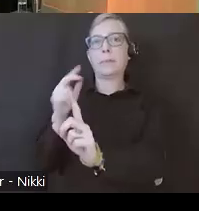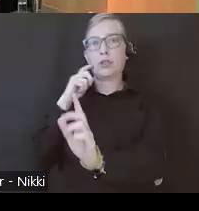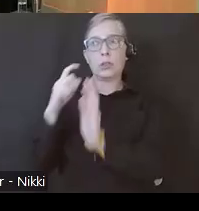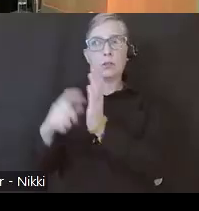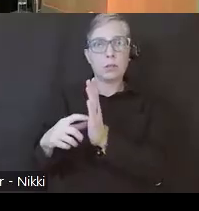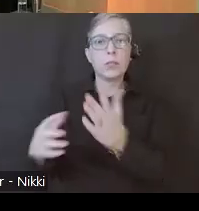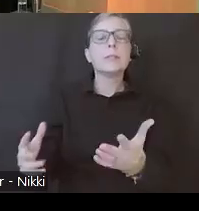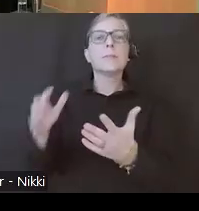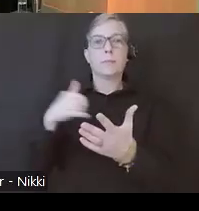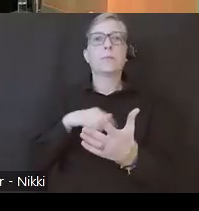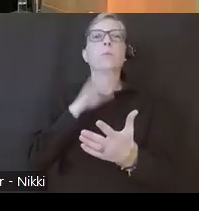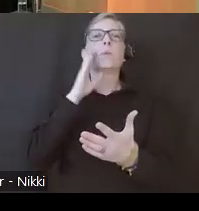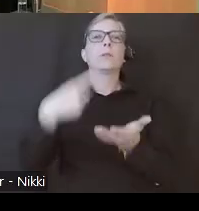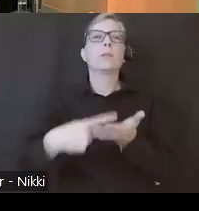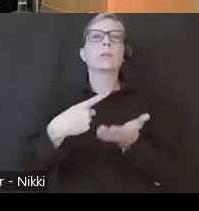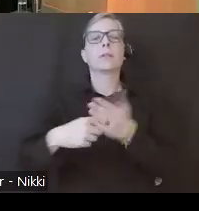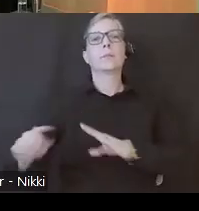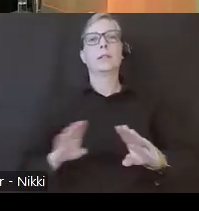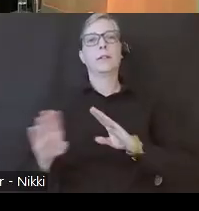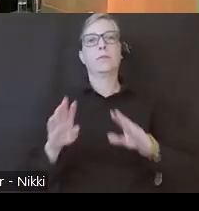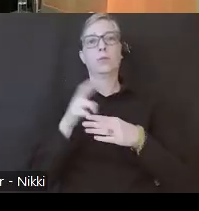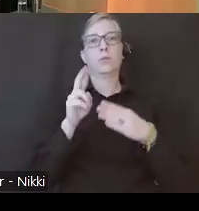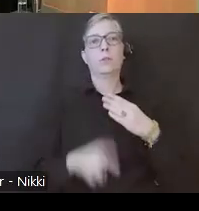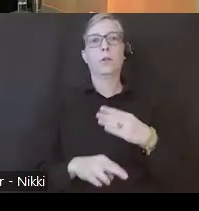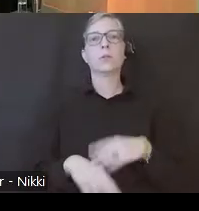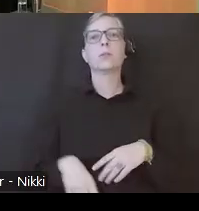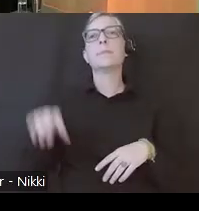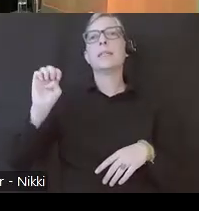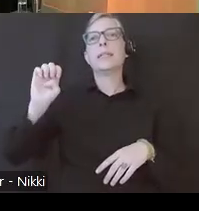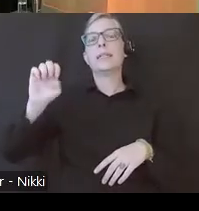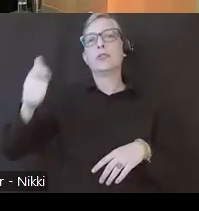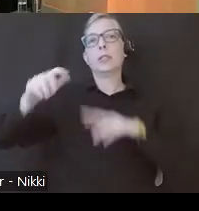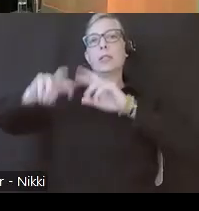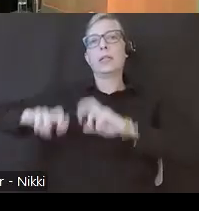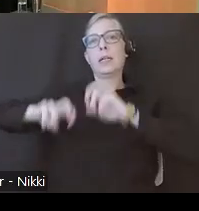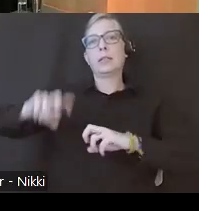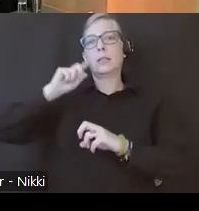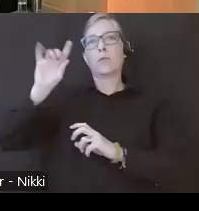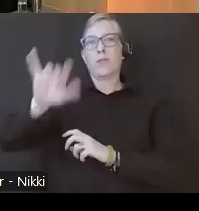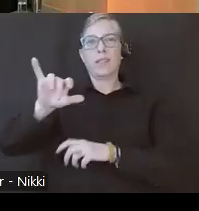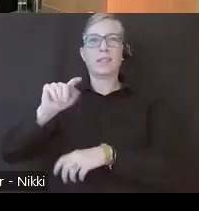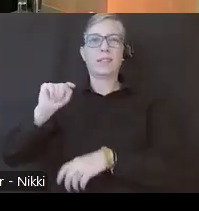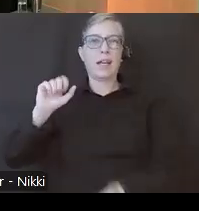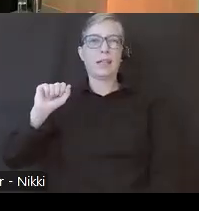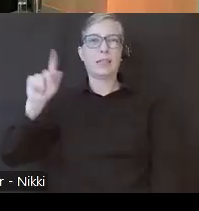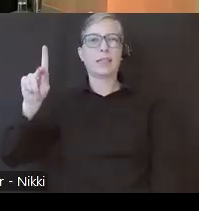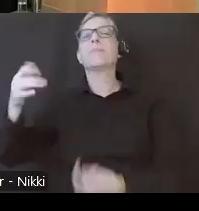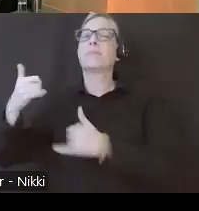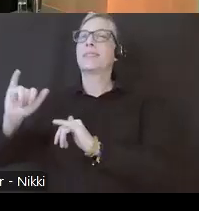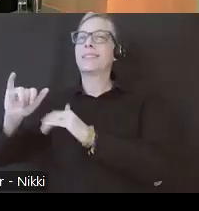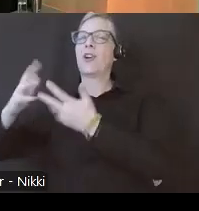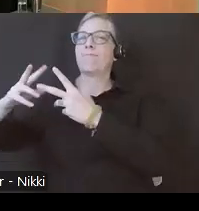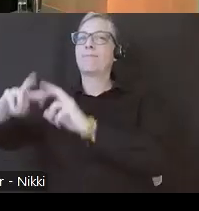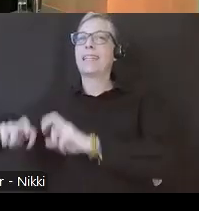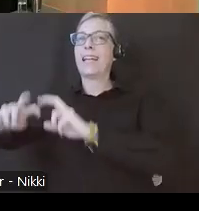the behavioral results. Our EEG analyses for the perceptual pop-out task are still underway. So this